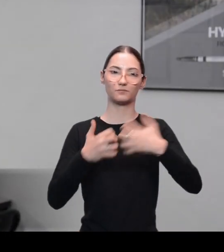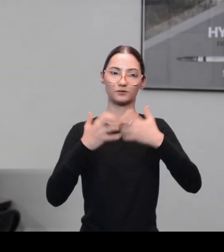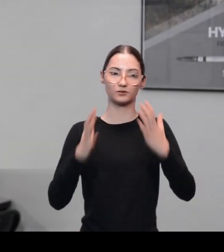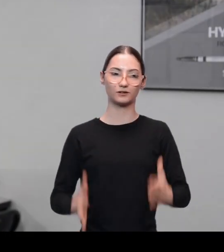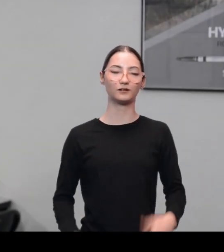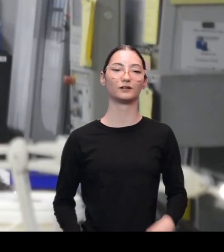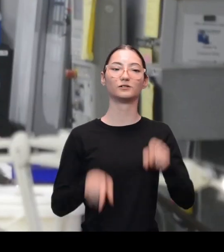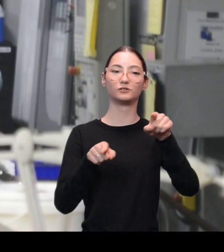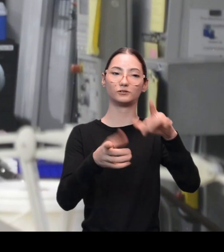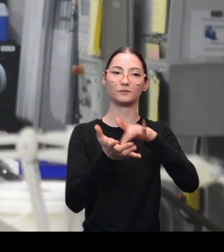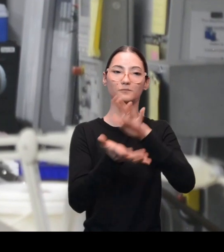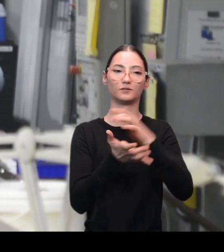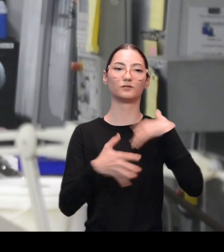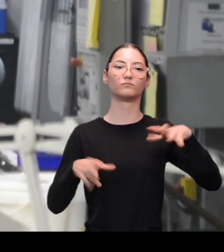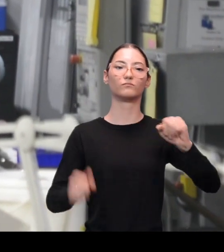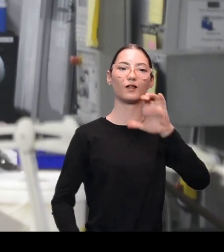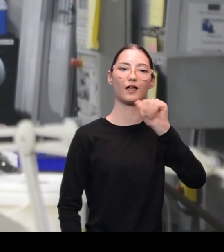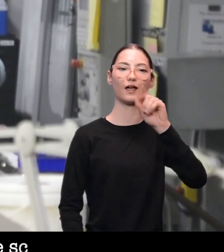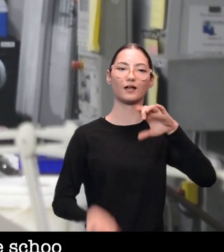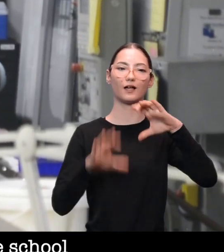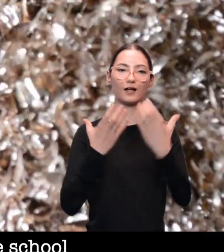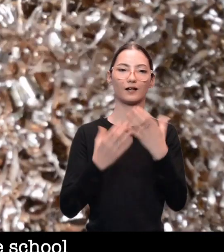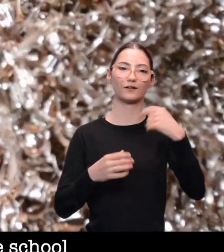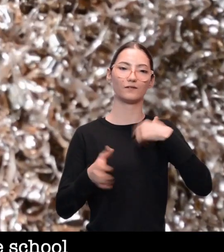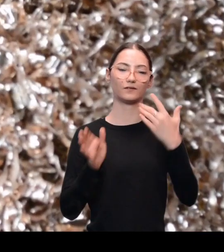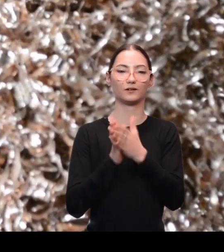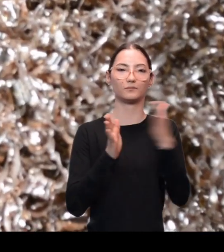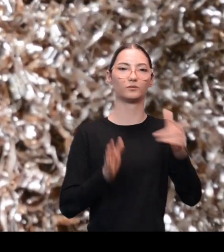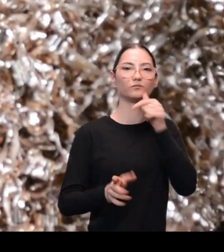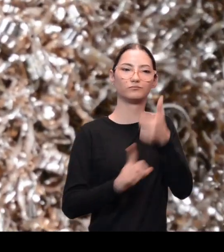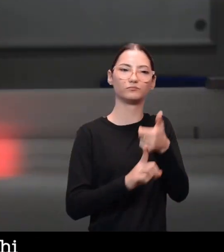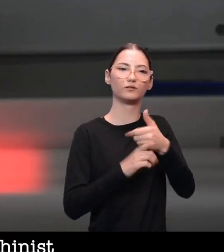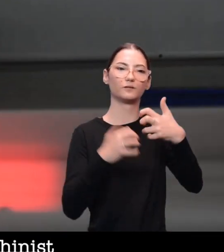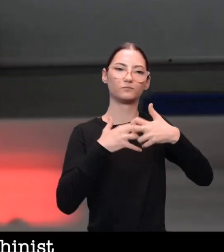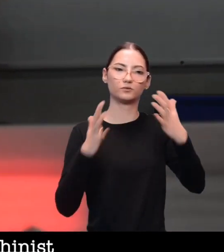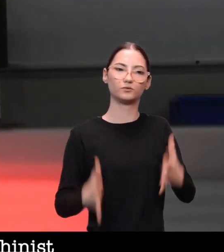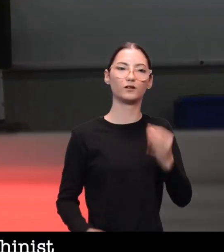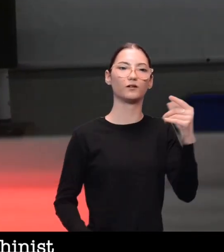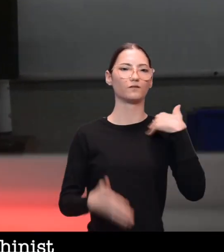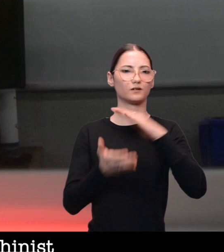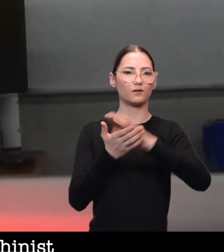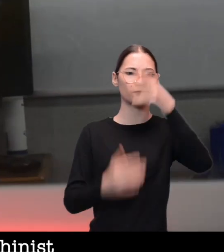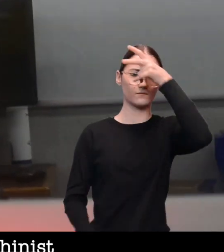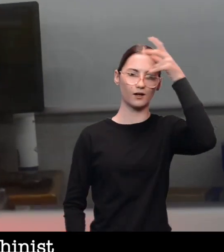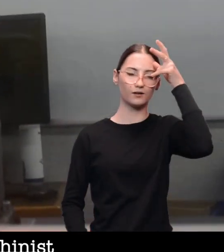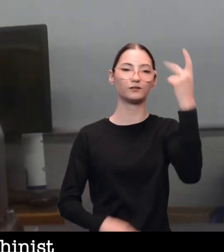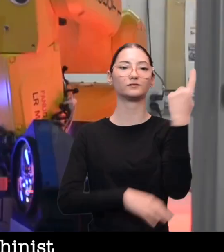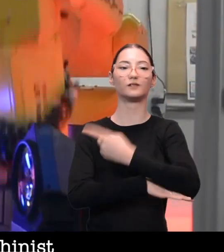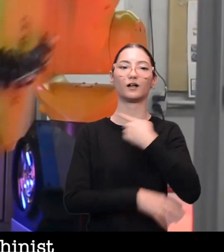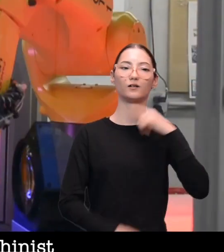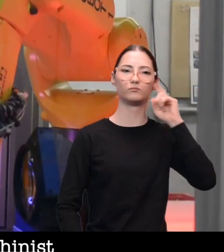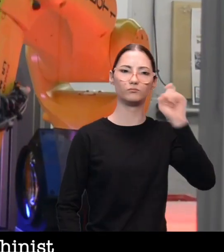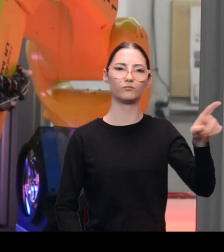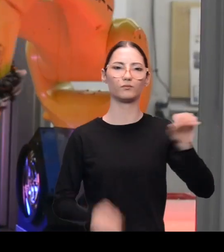operator / machinist. I started taking CAD classes in middle school, and I had a neighbor that was a machinist, and he had a